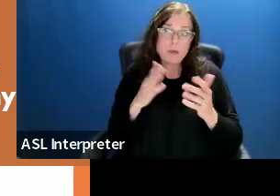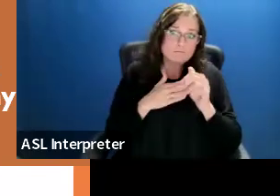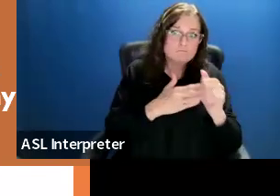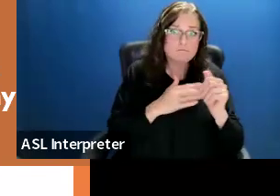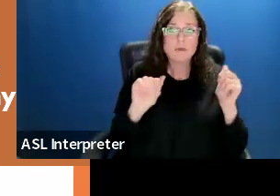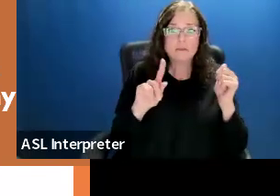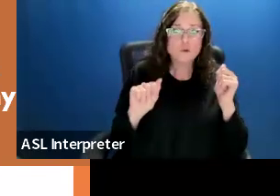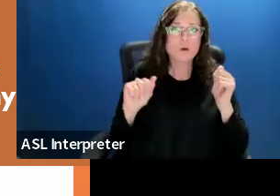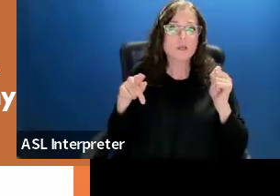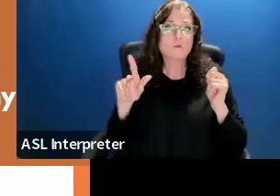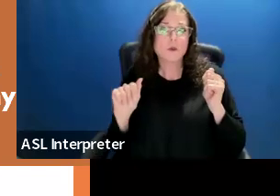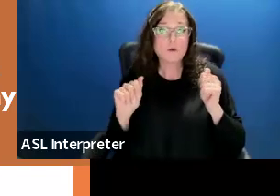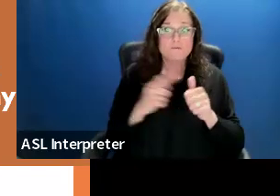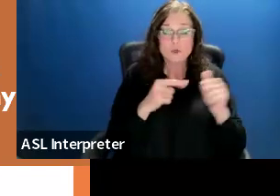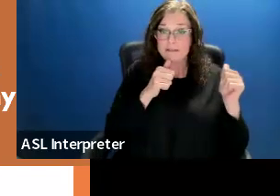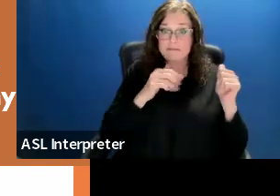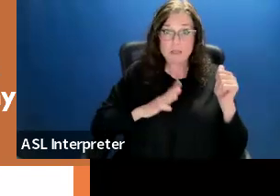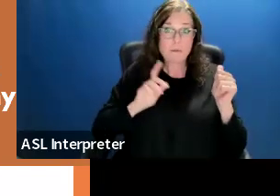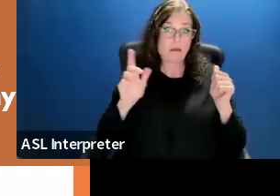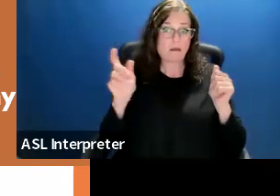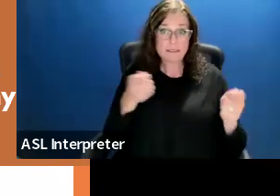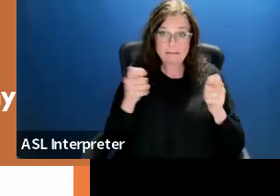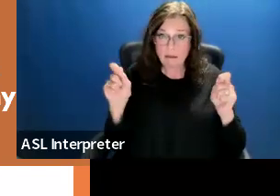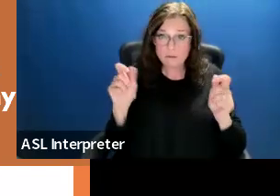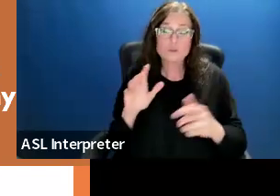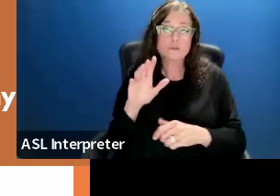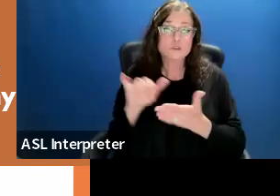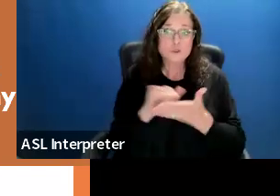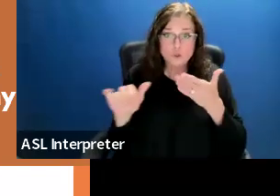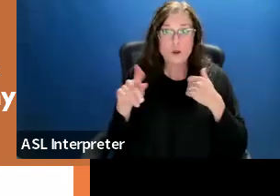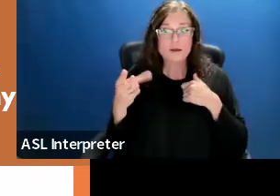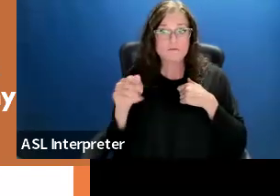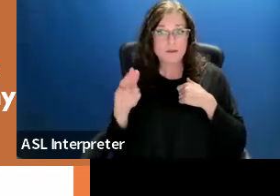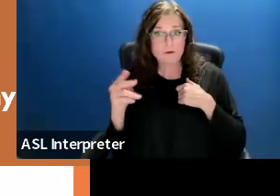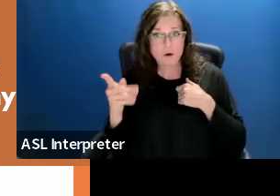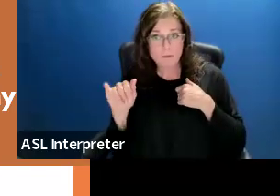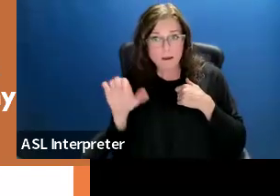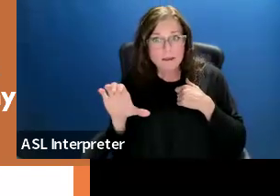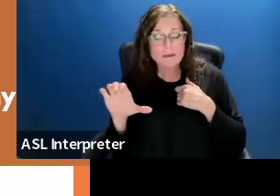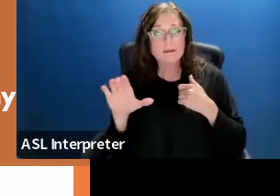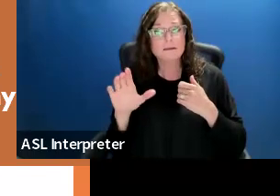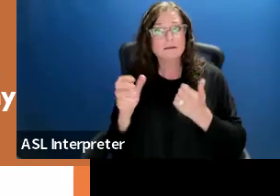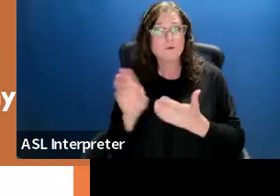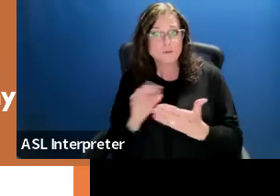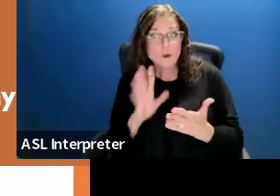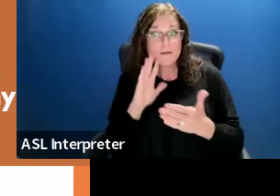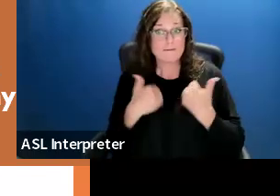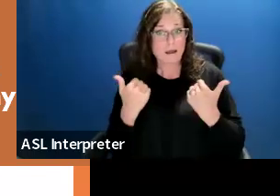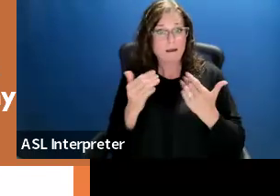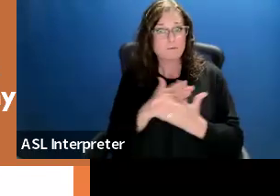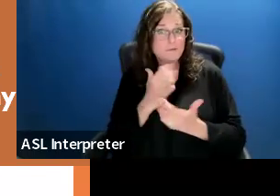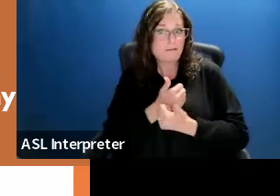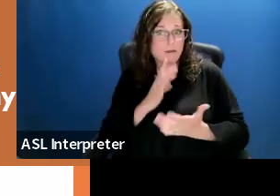Antonia Braco, the first female conductor of the New York Philharmonic's Orchestra, will sure inspire young music lovers to follow